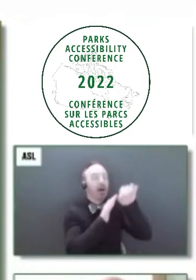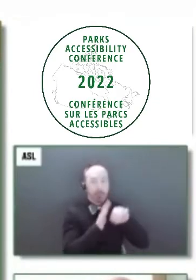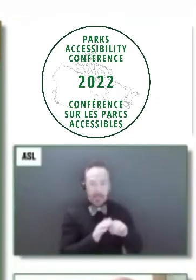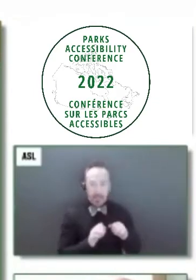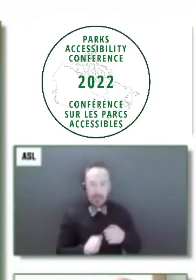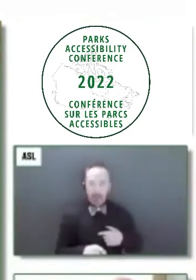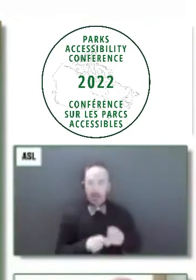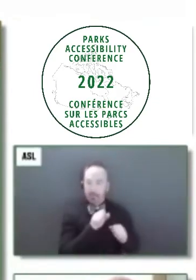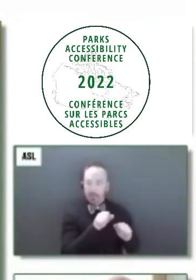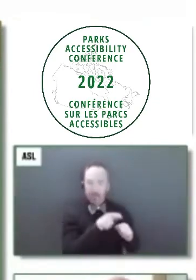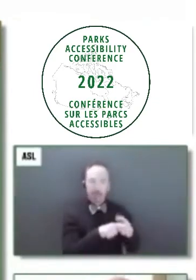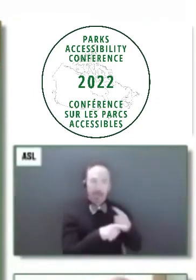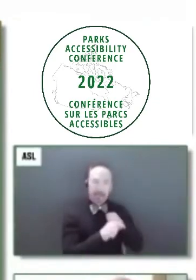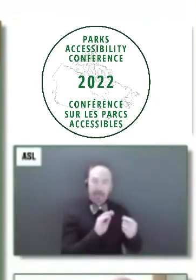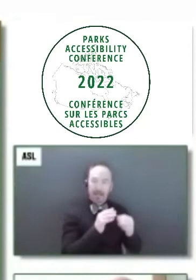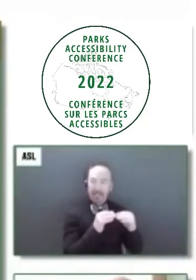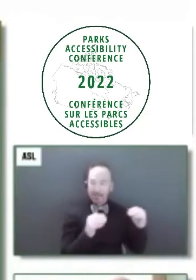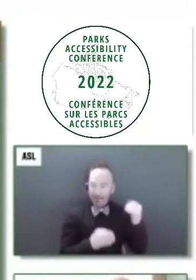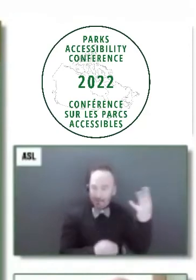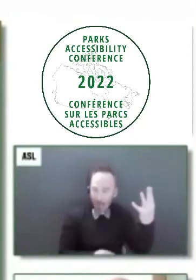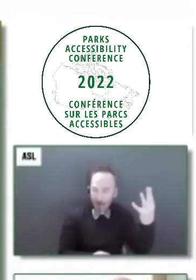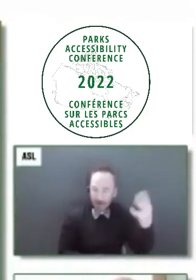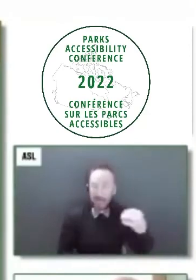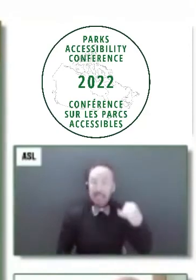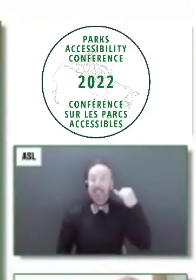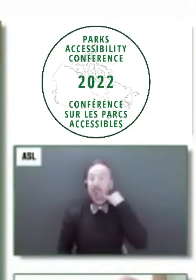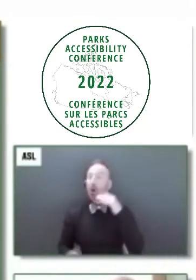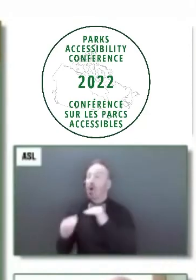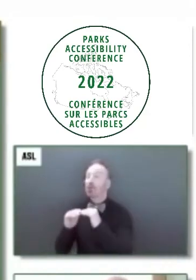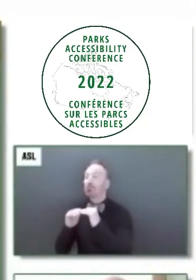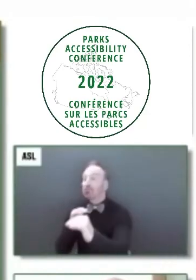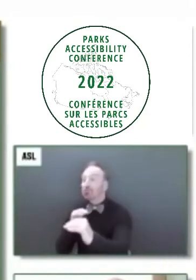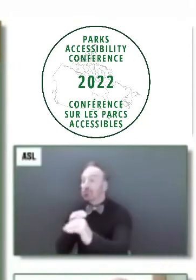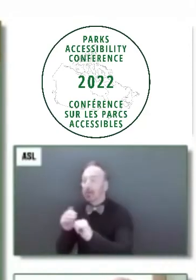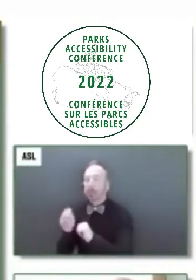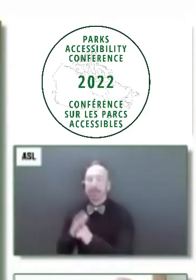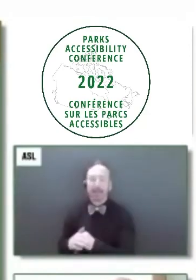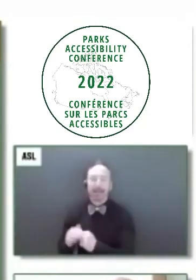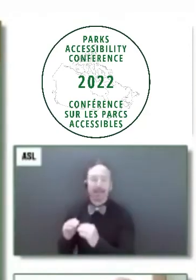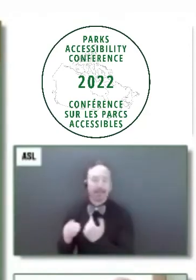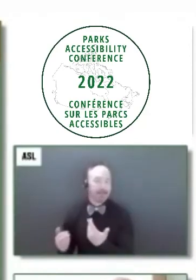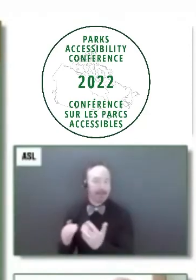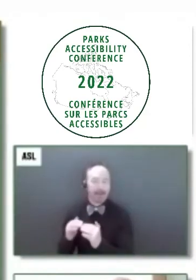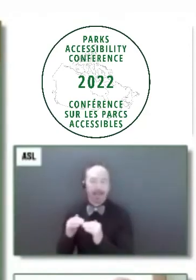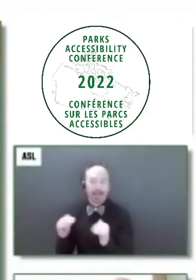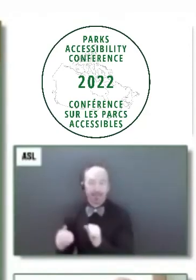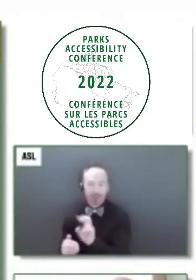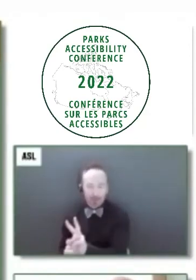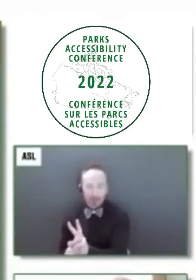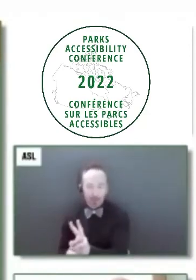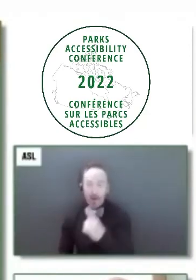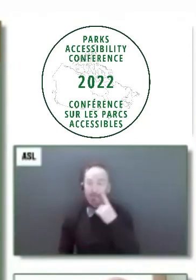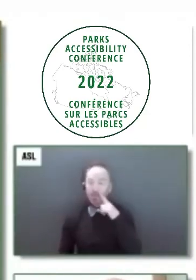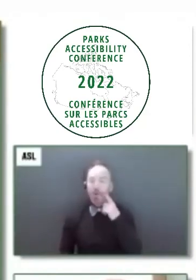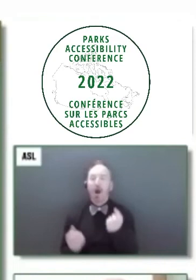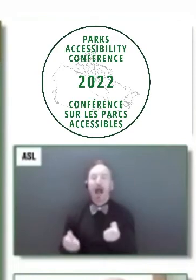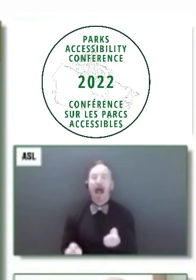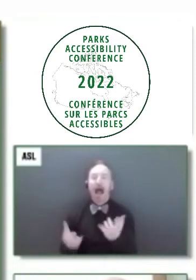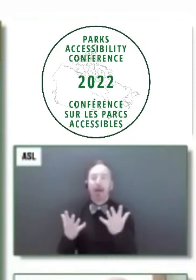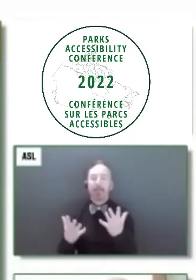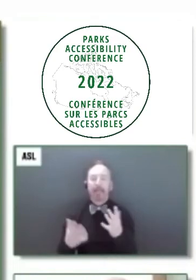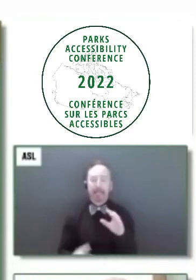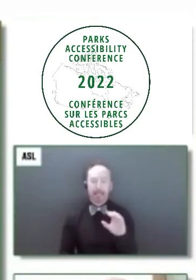easy ground, well, then it's on, just takes 2 Sherpas, that kind of thing. And at the moment now,